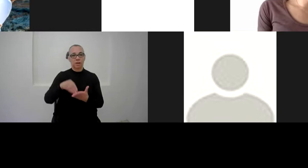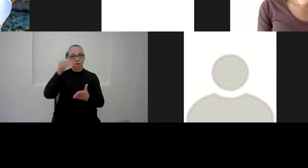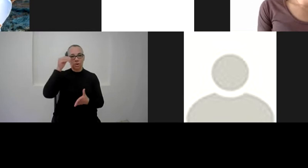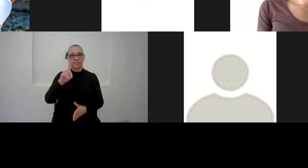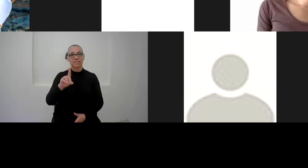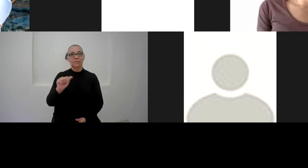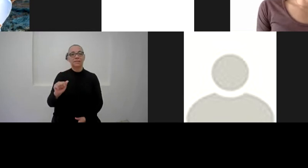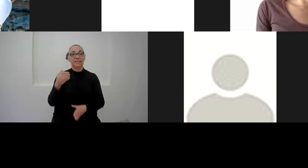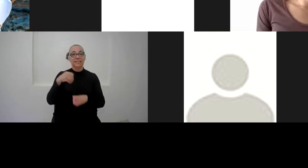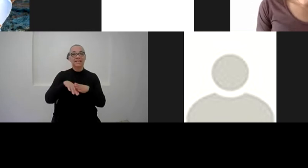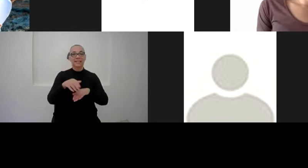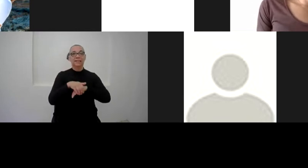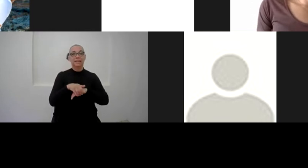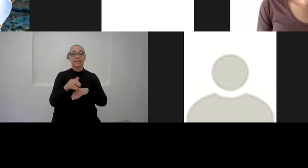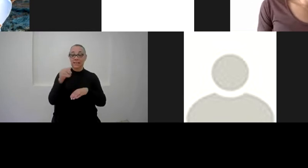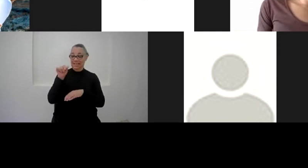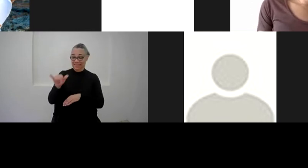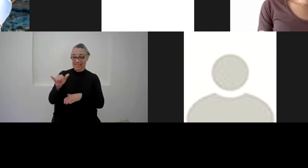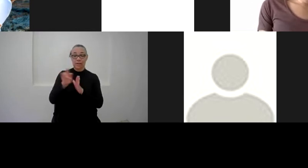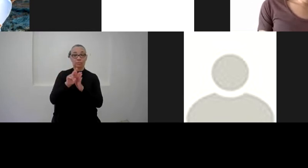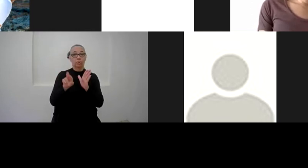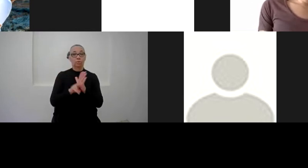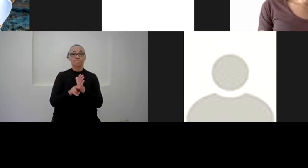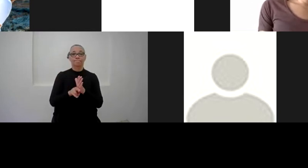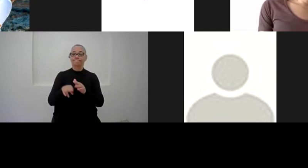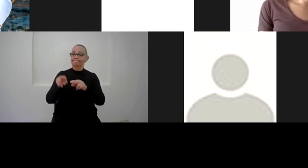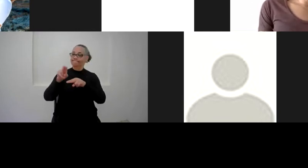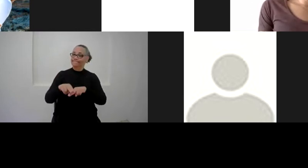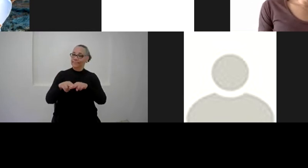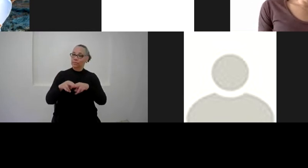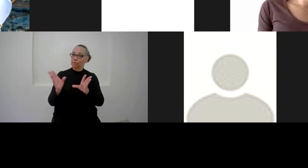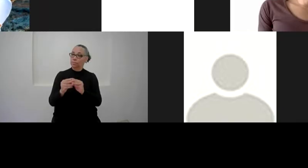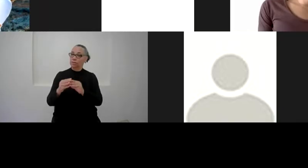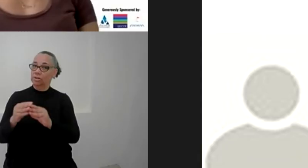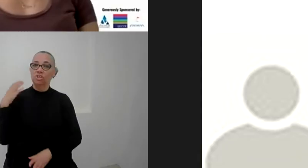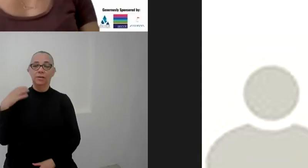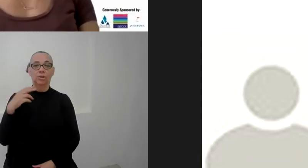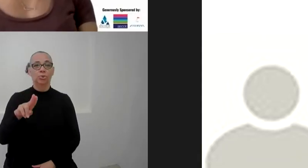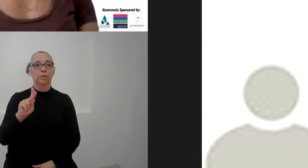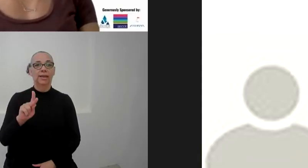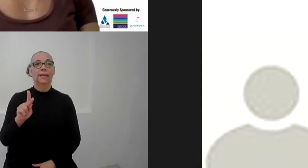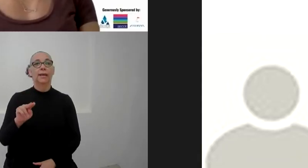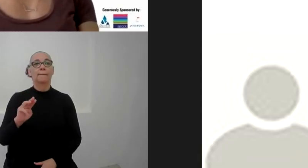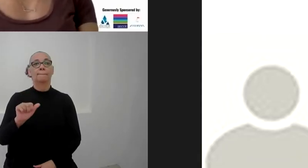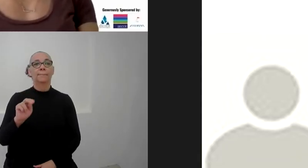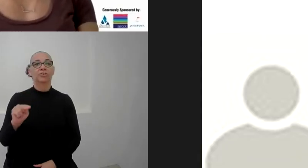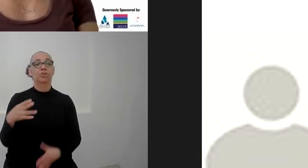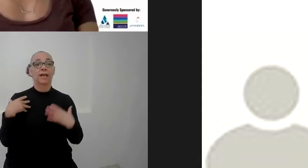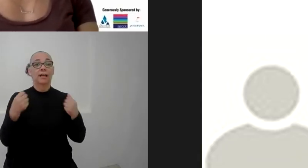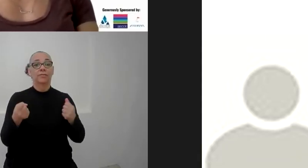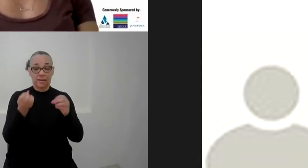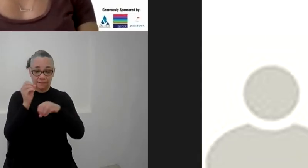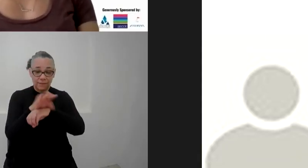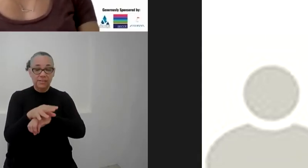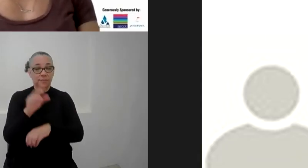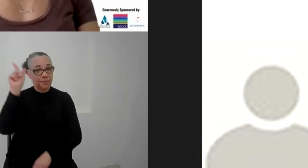England, and in that role, sat on the committee chaired by the UK Minister of Health, advising government about the direction of